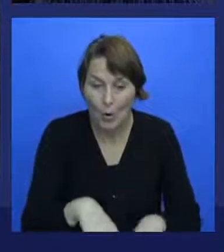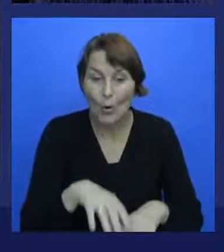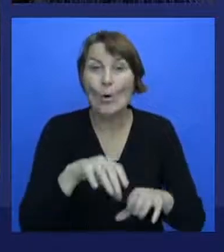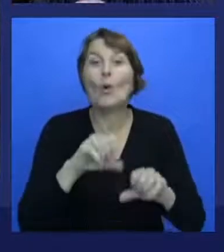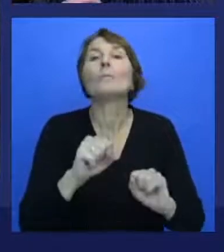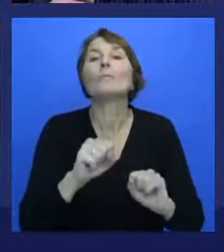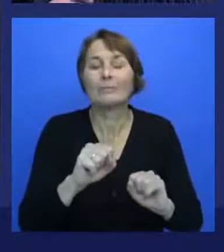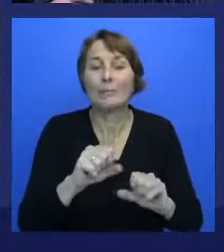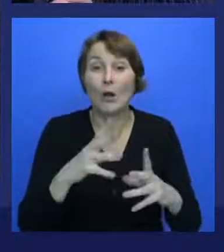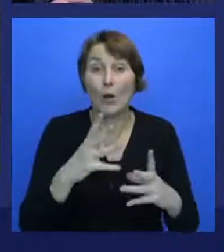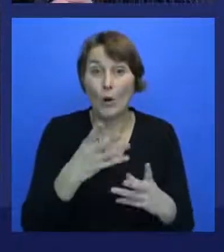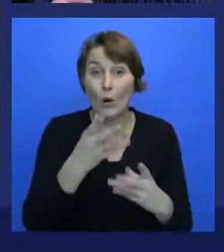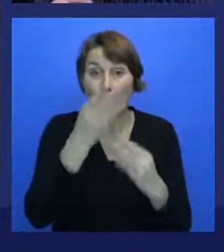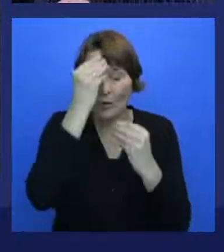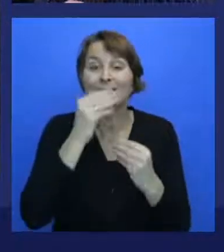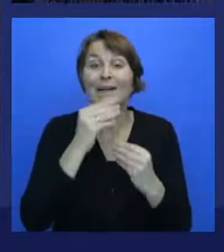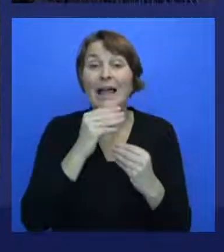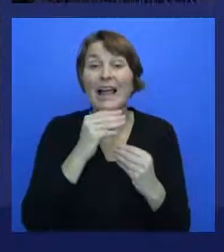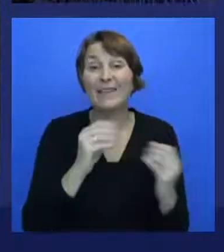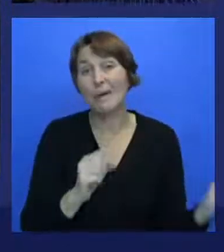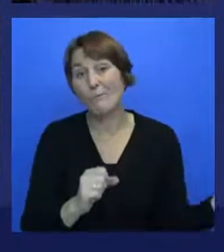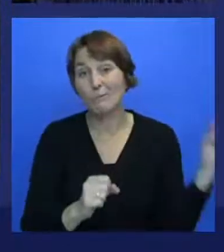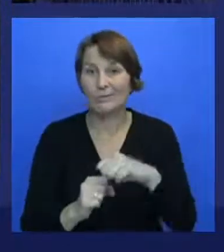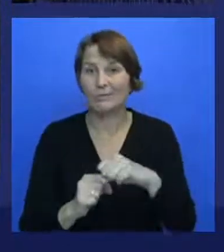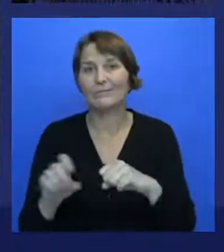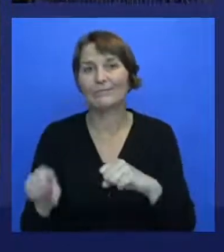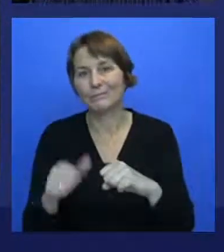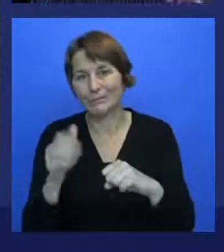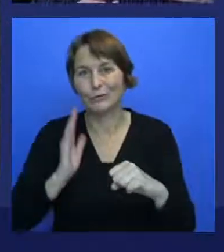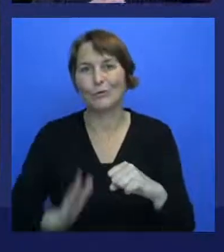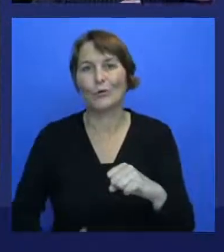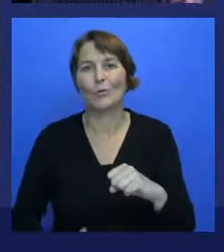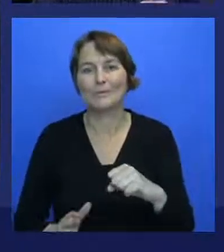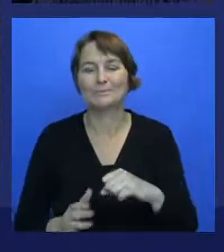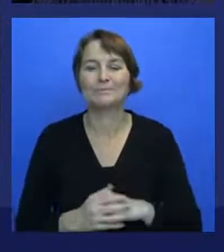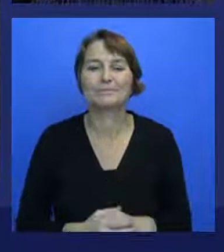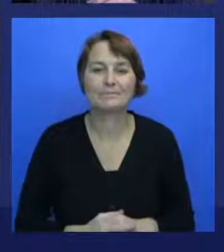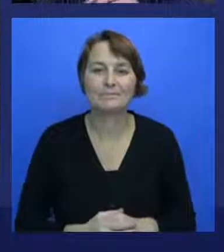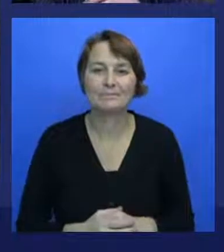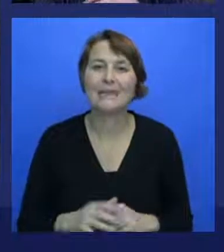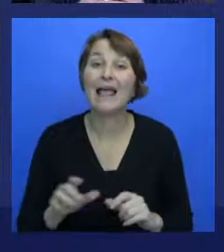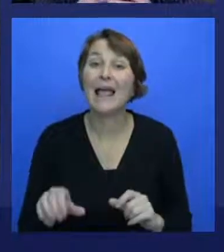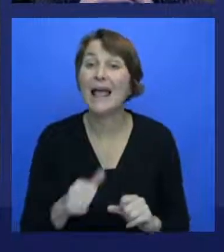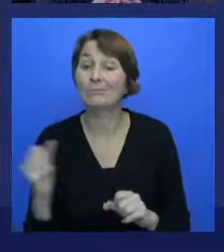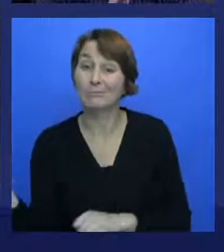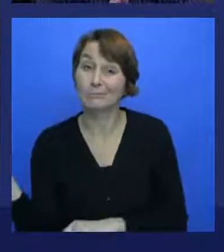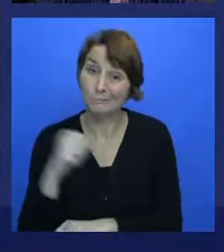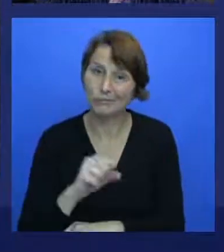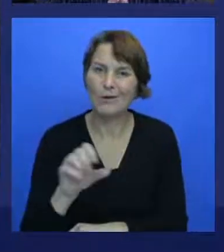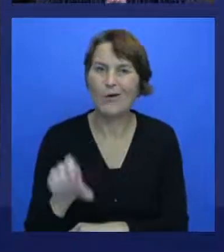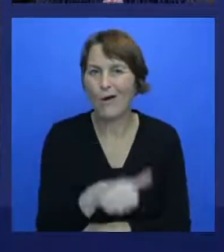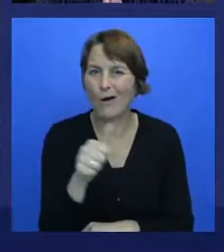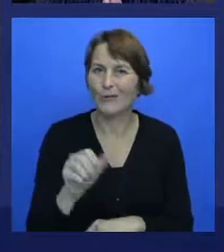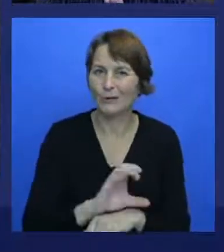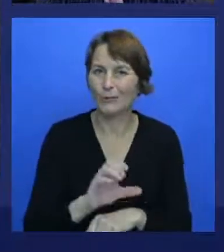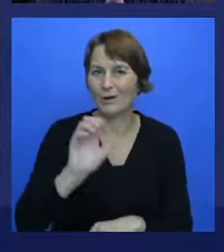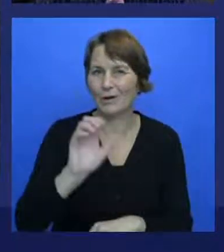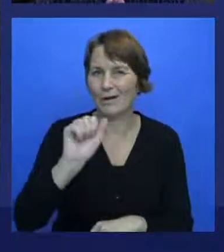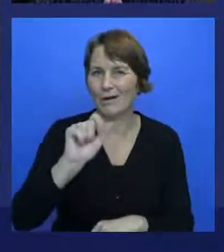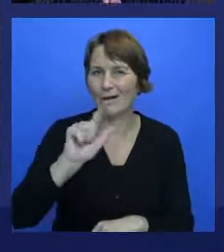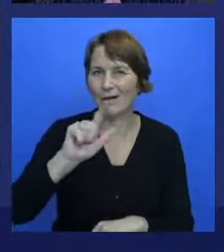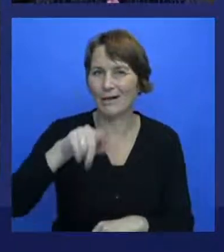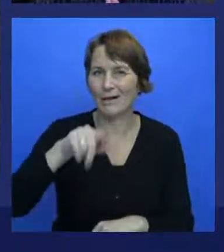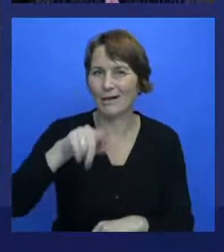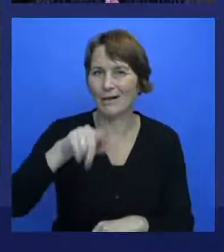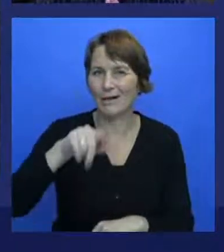against playing Go. They also did a demonstration, and this was just a couple of years ago, where they put it up against a chess